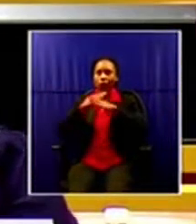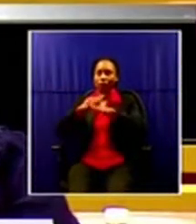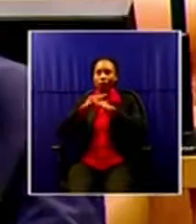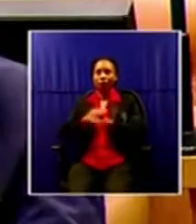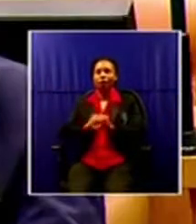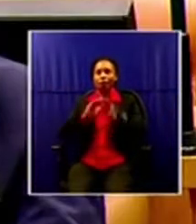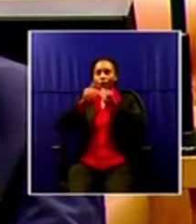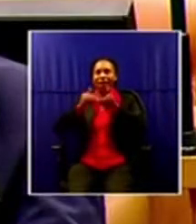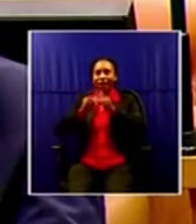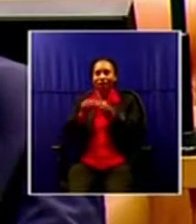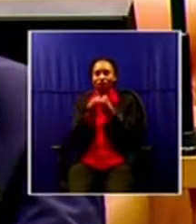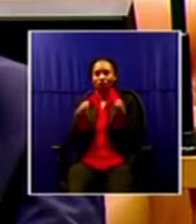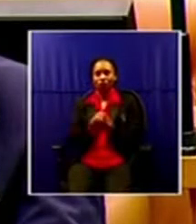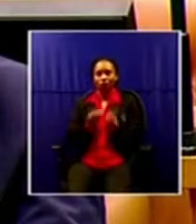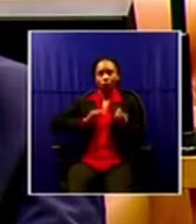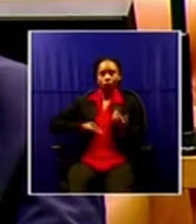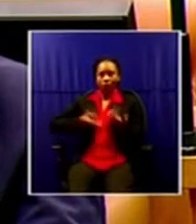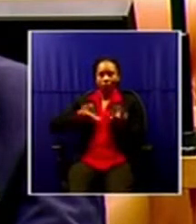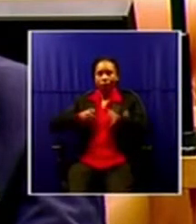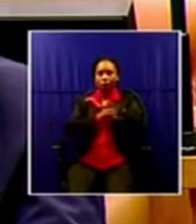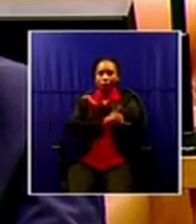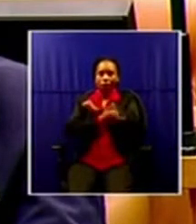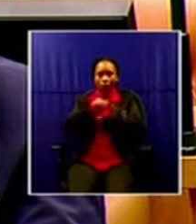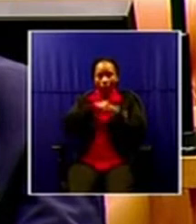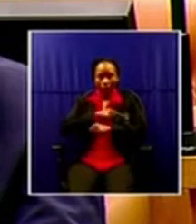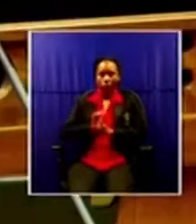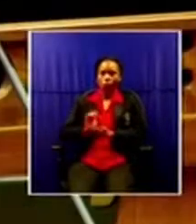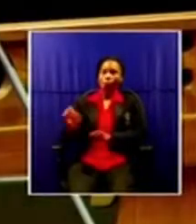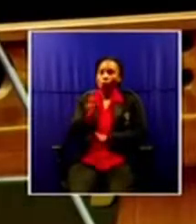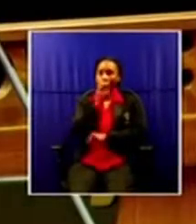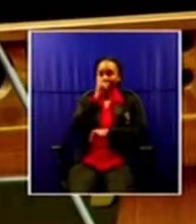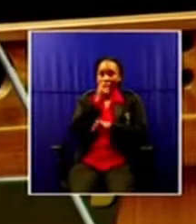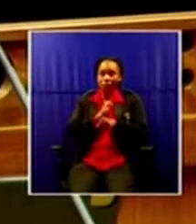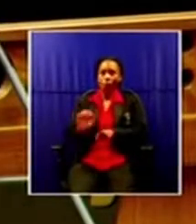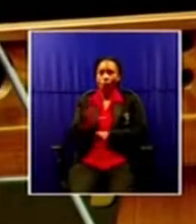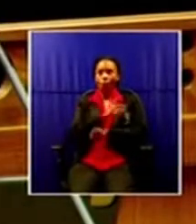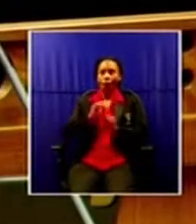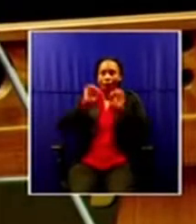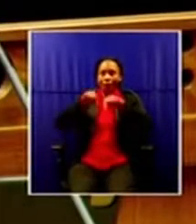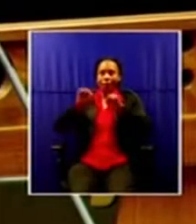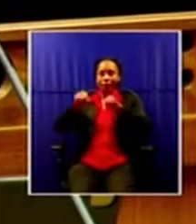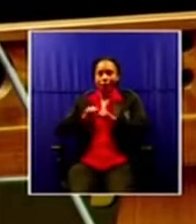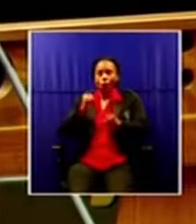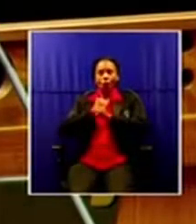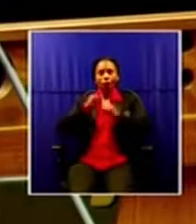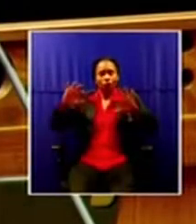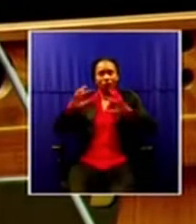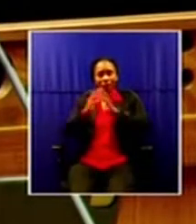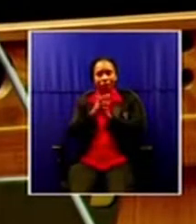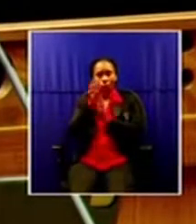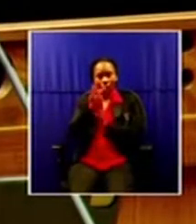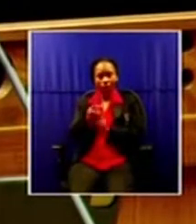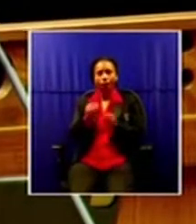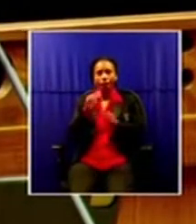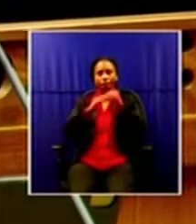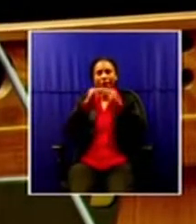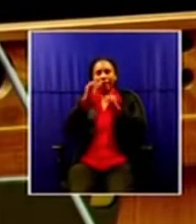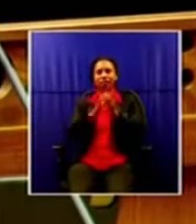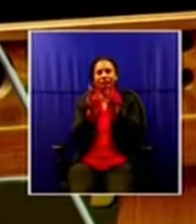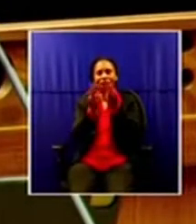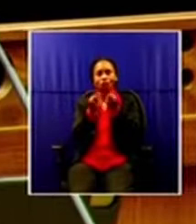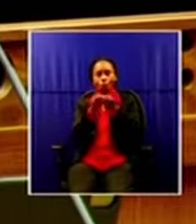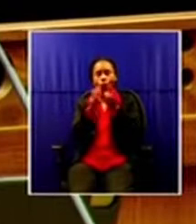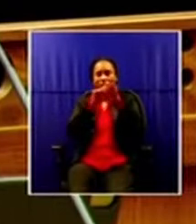Let us also agree that we will work together to build a new, transformed, and